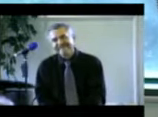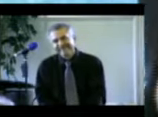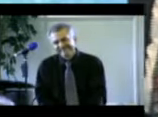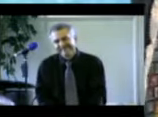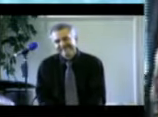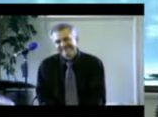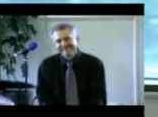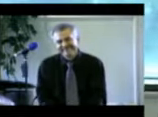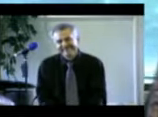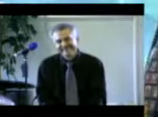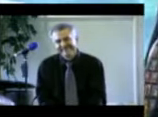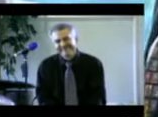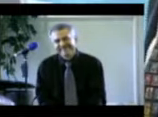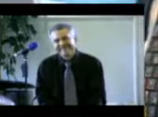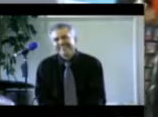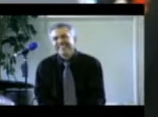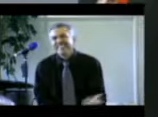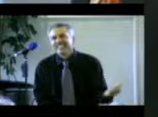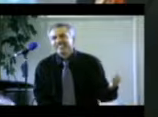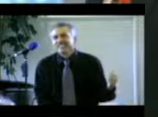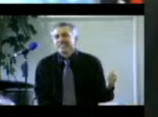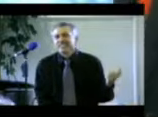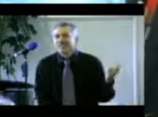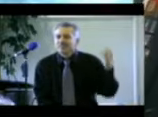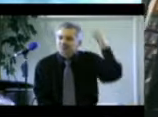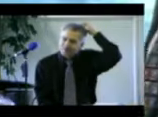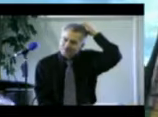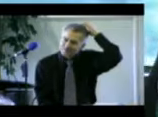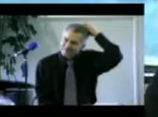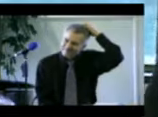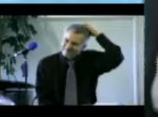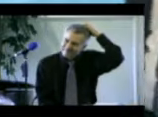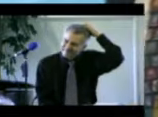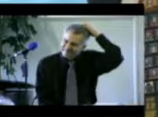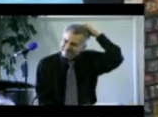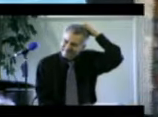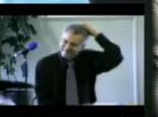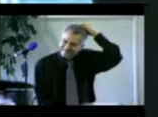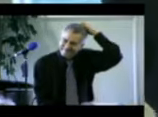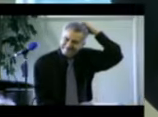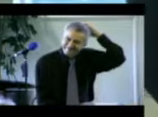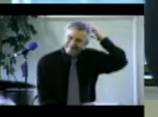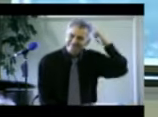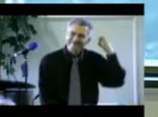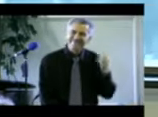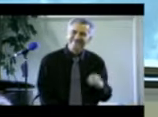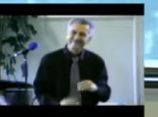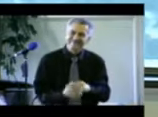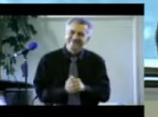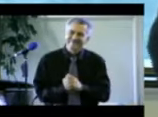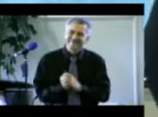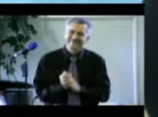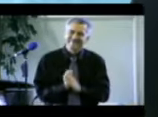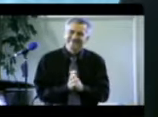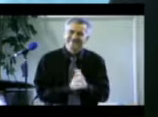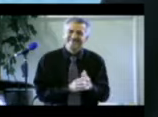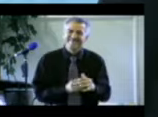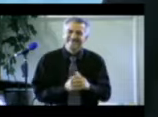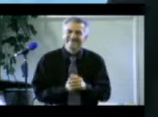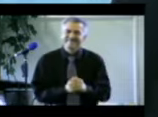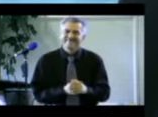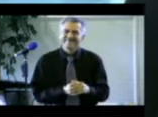I pride myself in being able to fix just about anything. Obviously, that's not true. I particularly am not